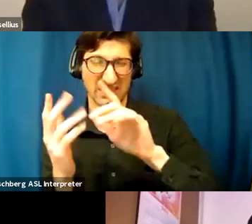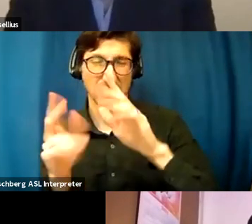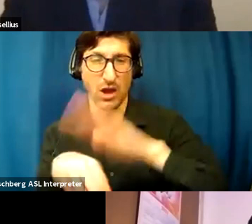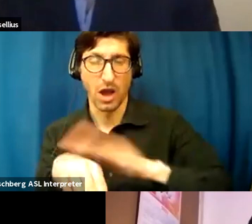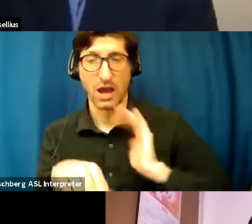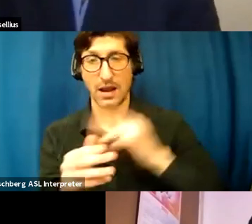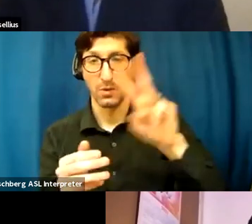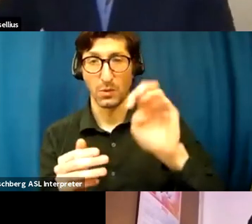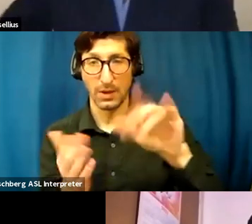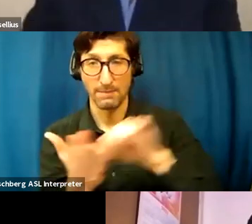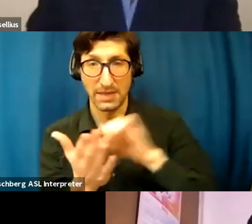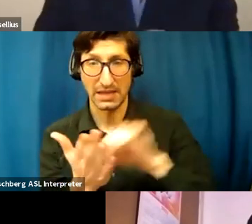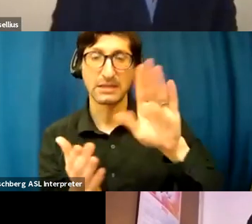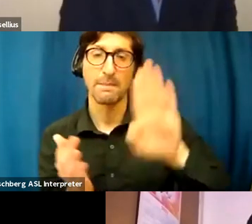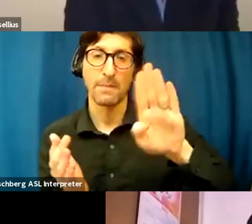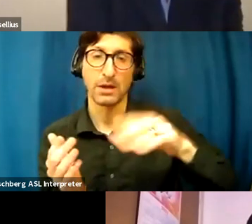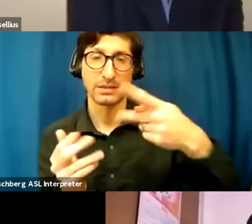webpage,